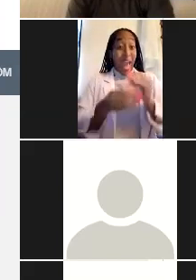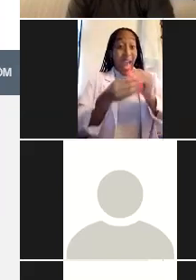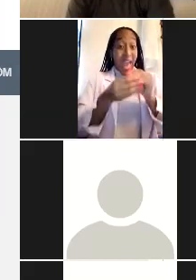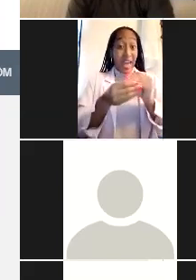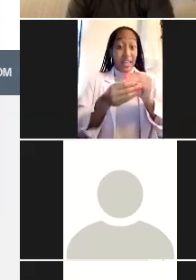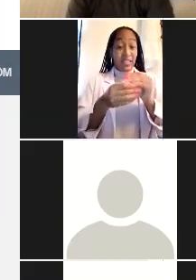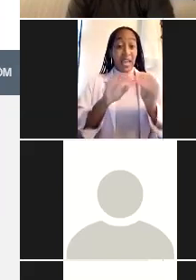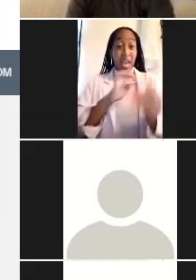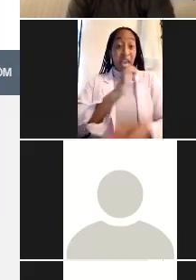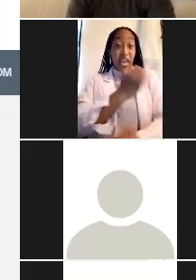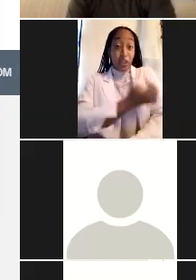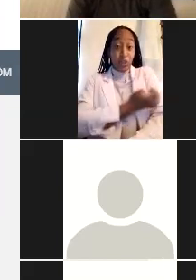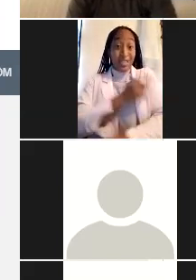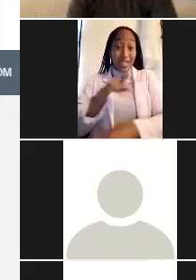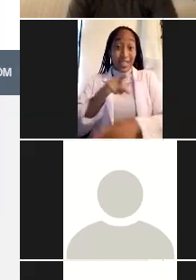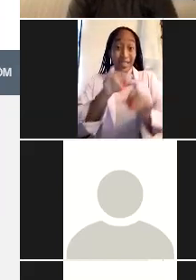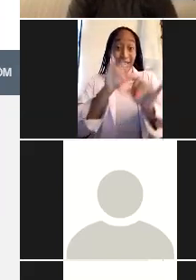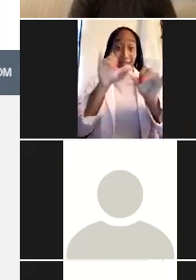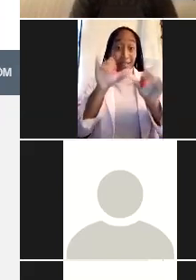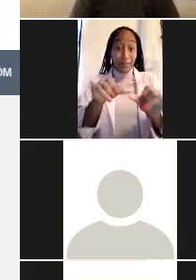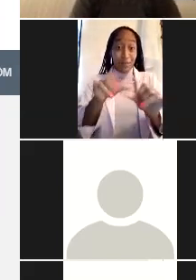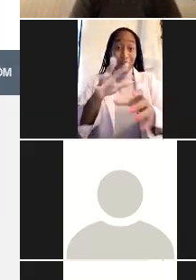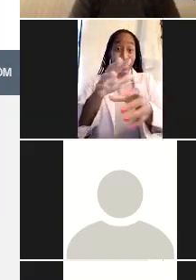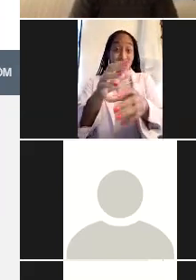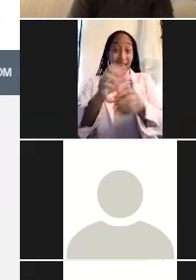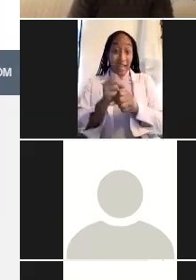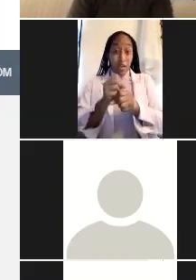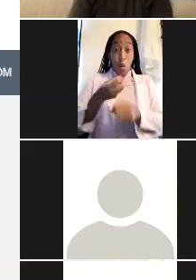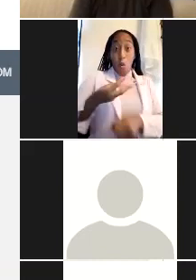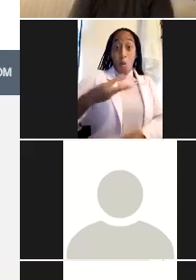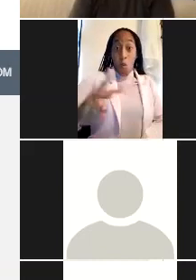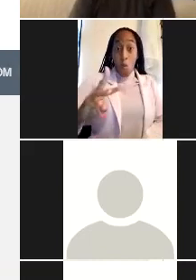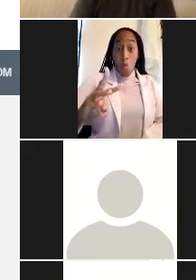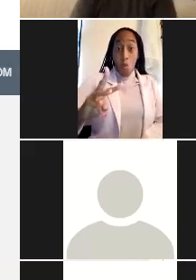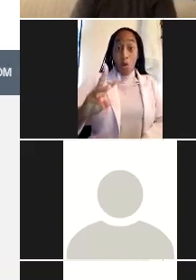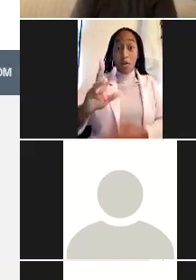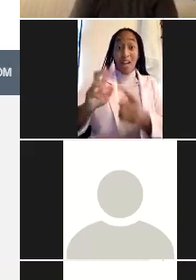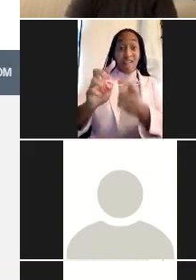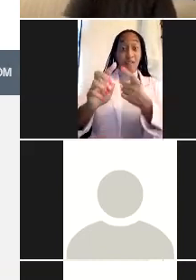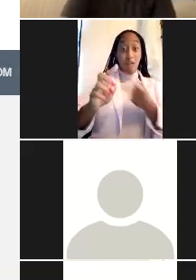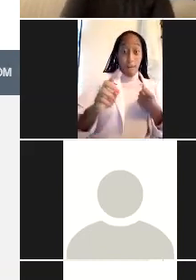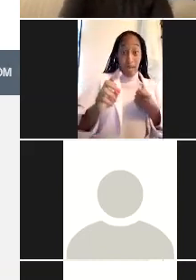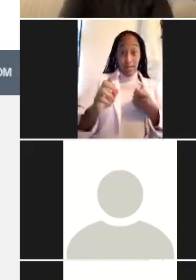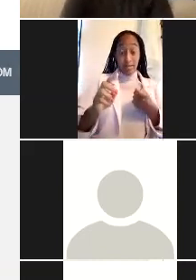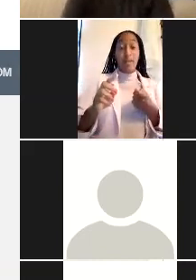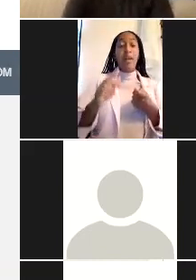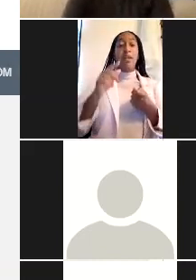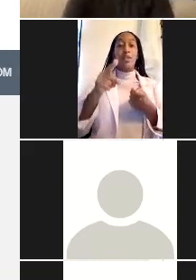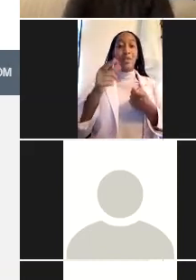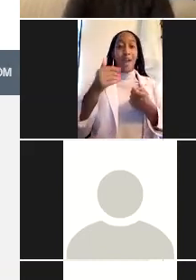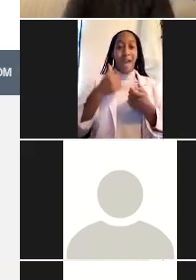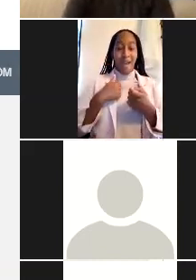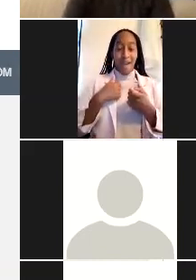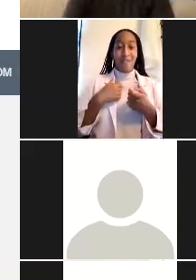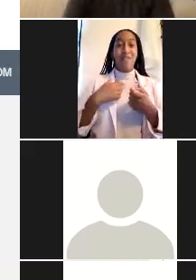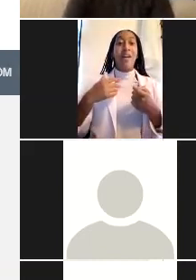All right, we talked about the idea of the conservation of mechanical energy. And